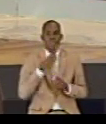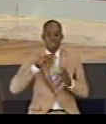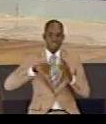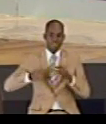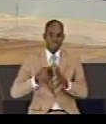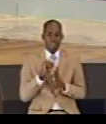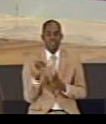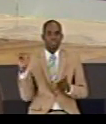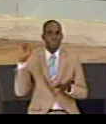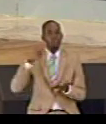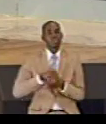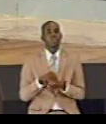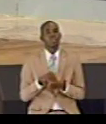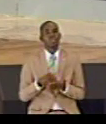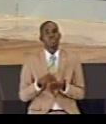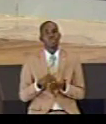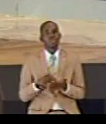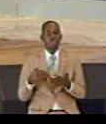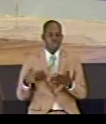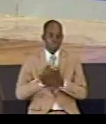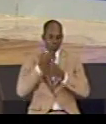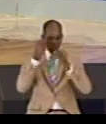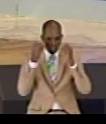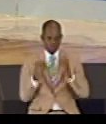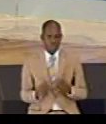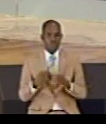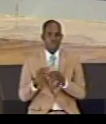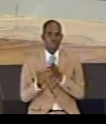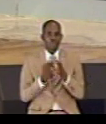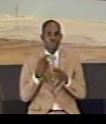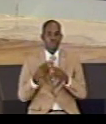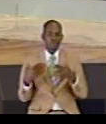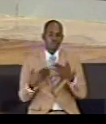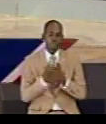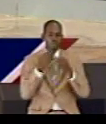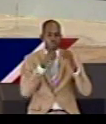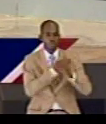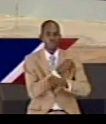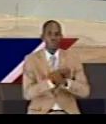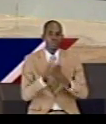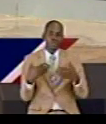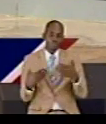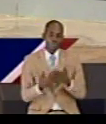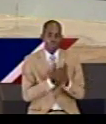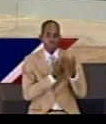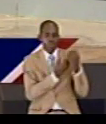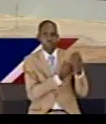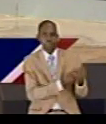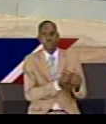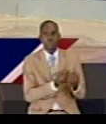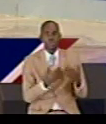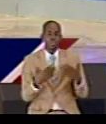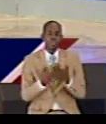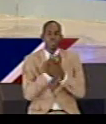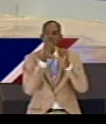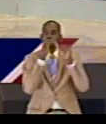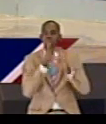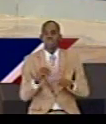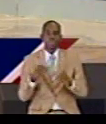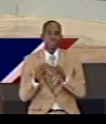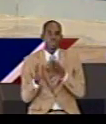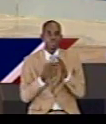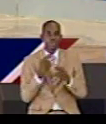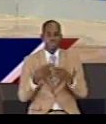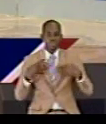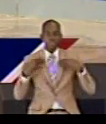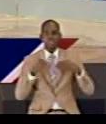afresh. New strength, new power, new courage, new blessing, healing